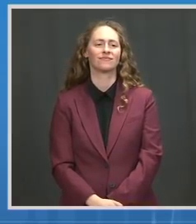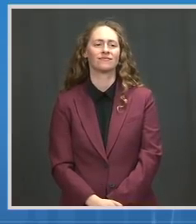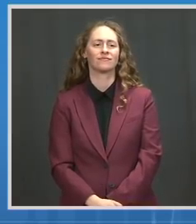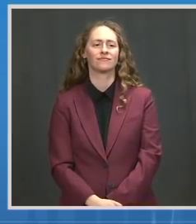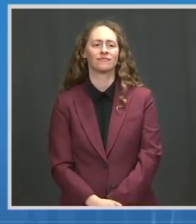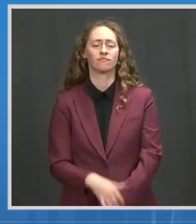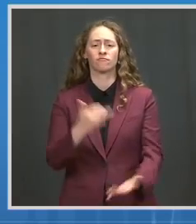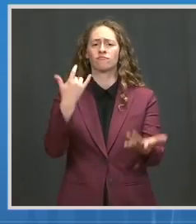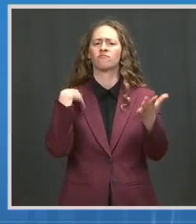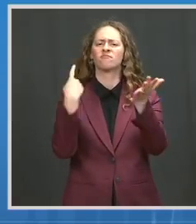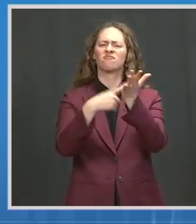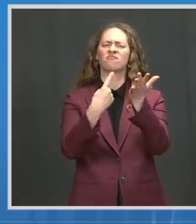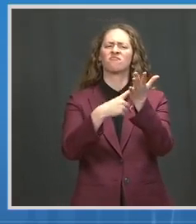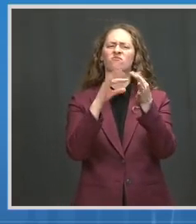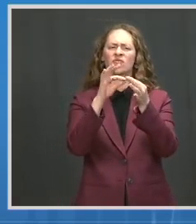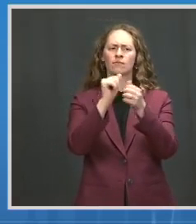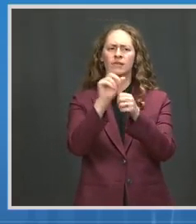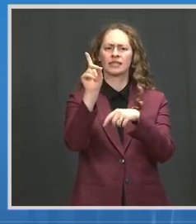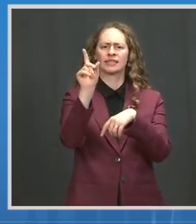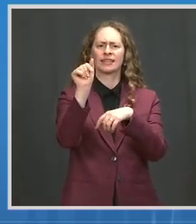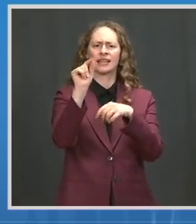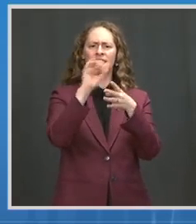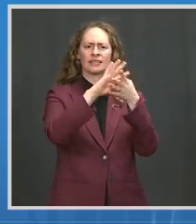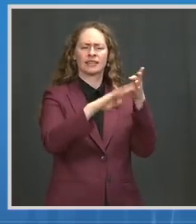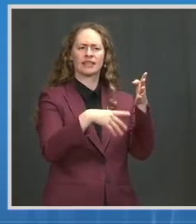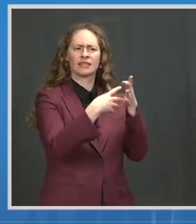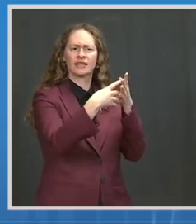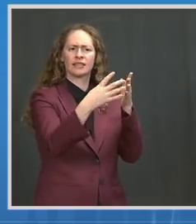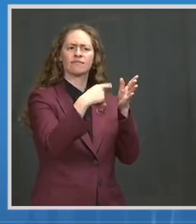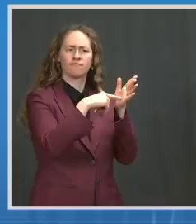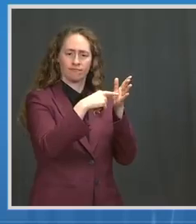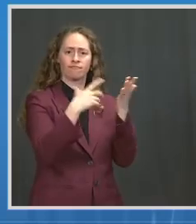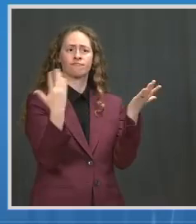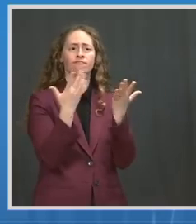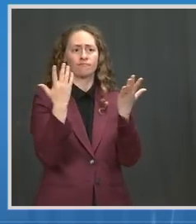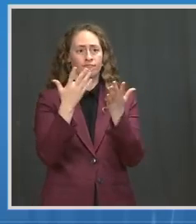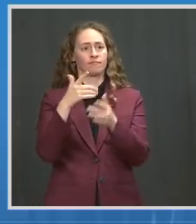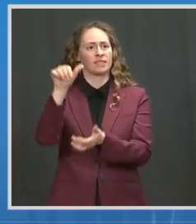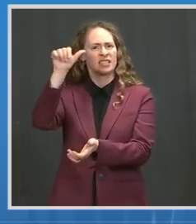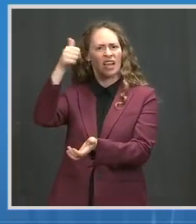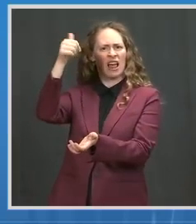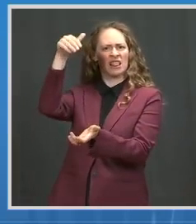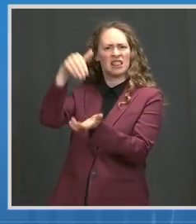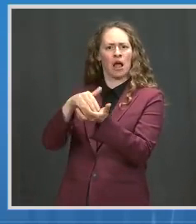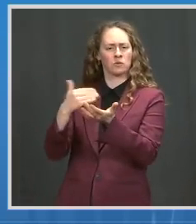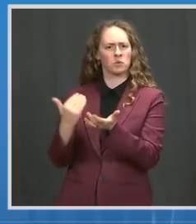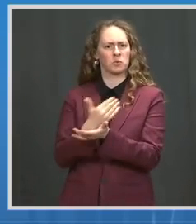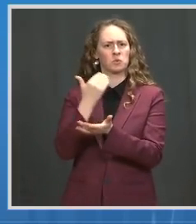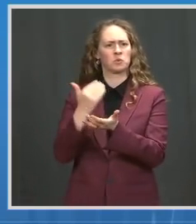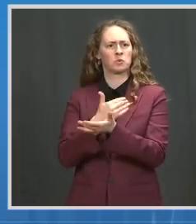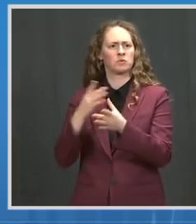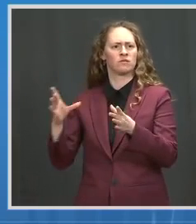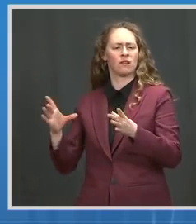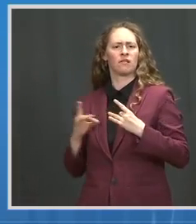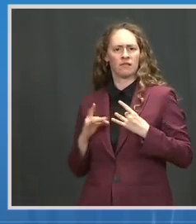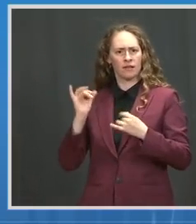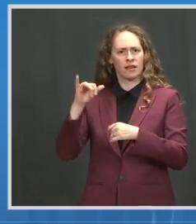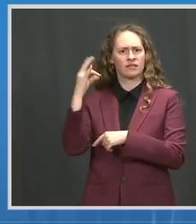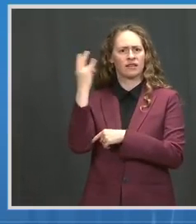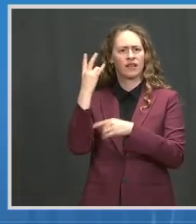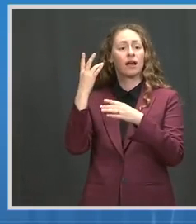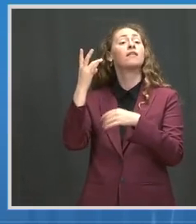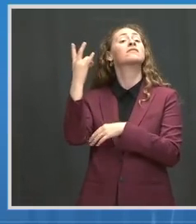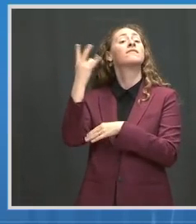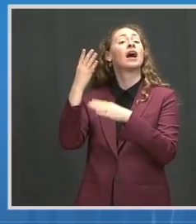yesterday CDC reported just over 10,000 new cases of COVID-19. Our 7-day average is